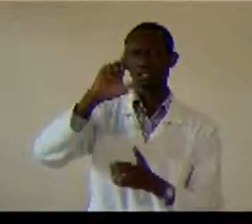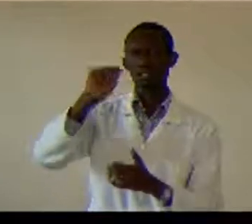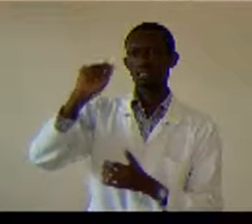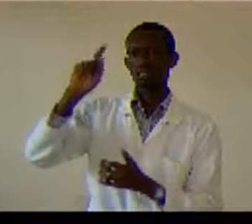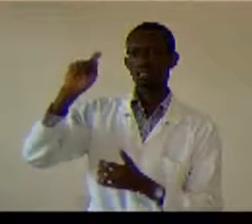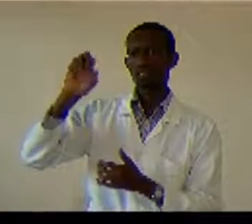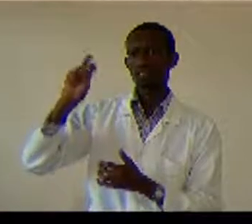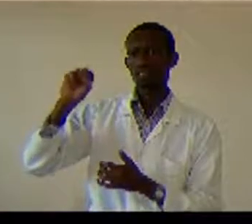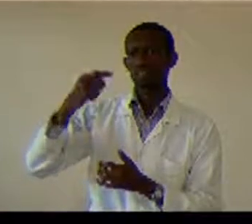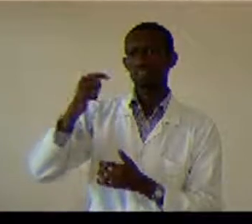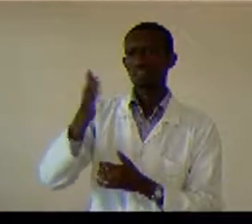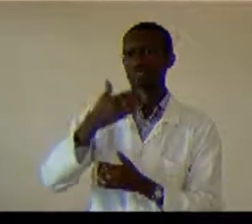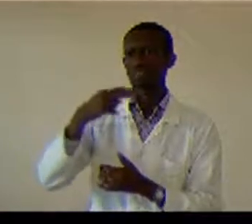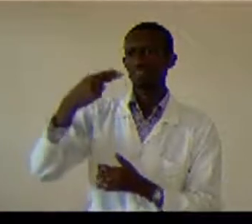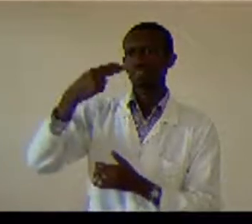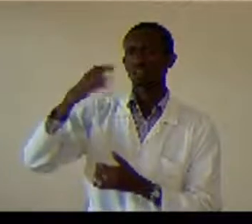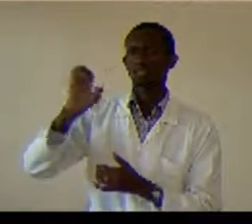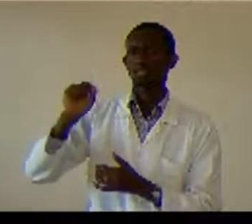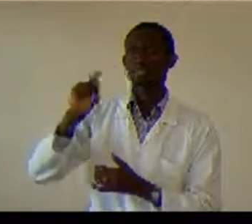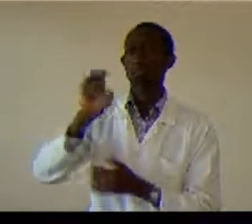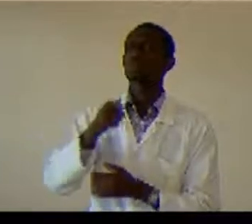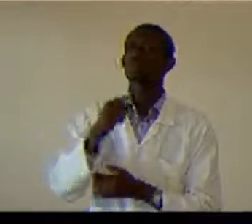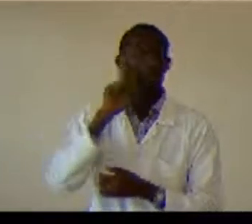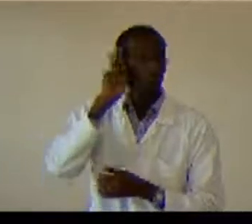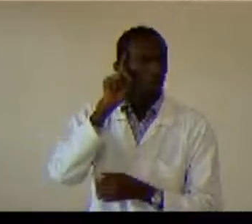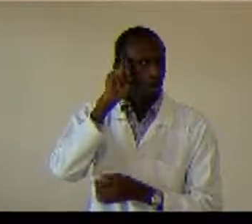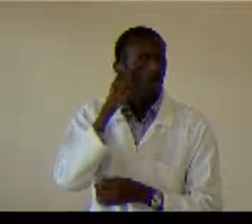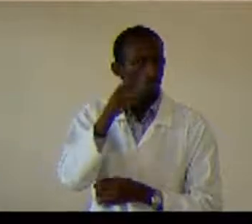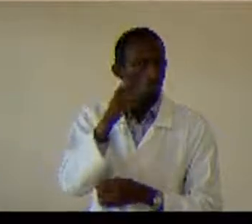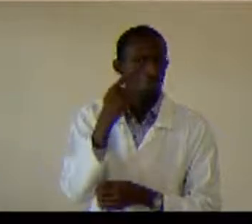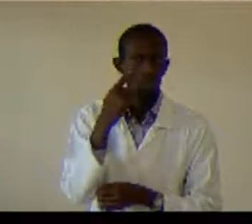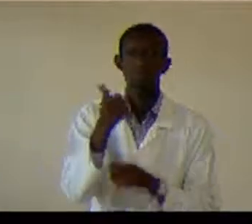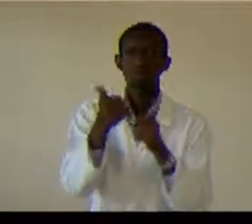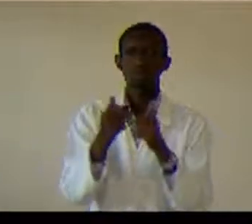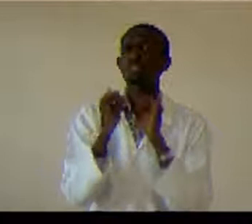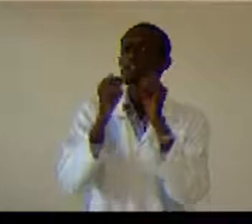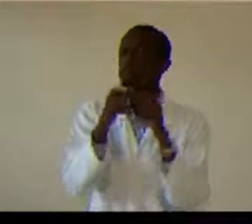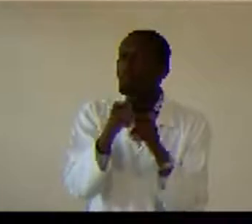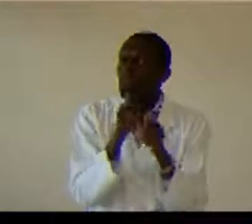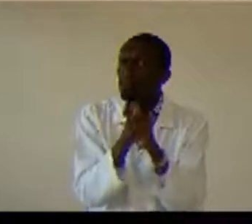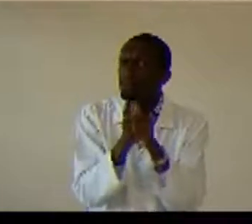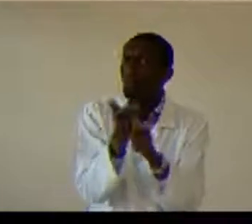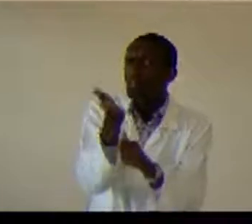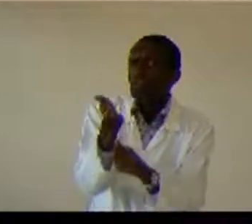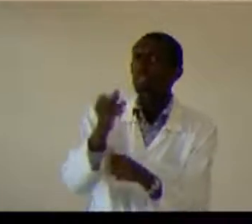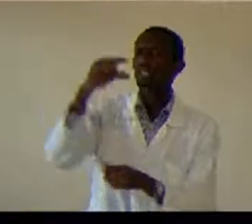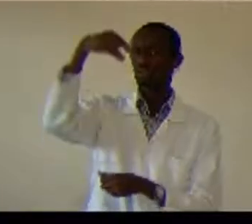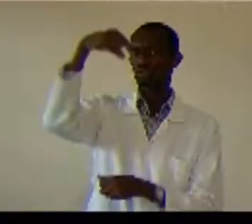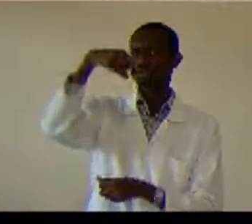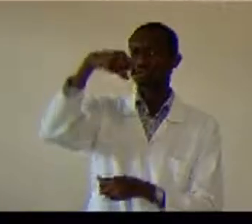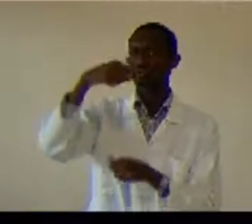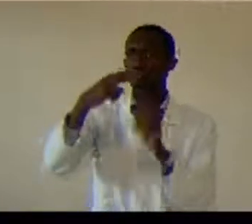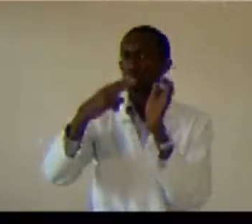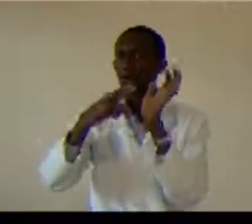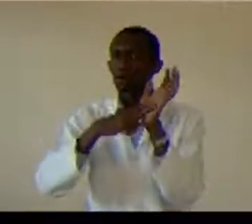I hope you see where we get specific latent heat from. Again, if you follow this, it will be Q is equal to